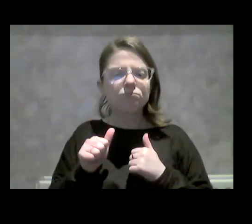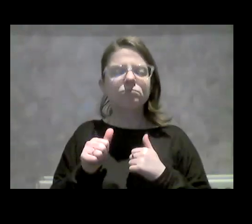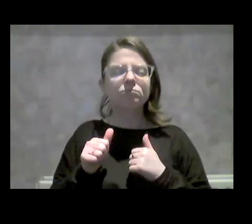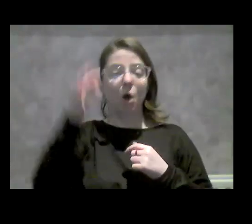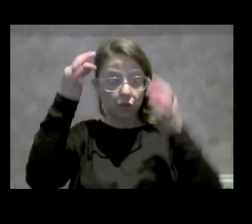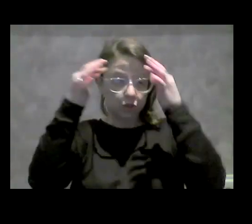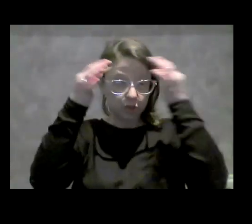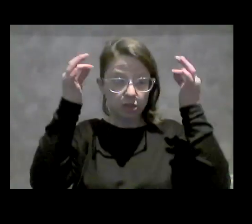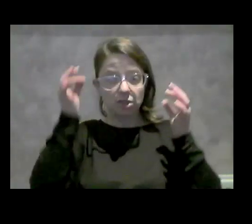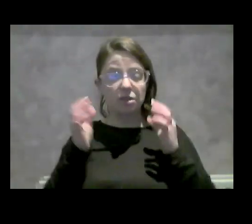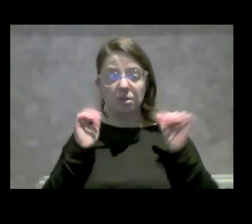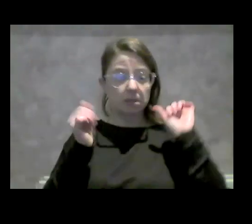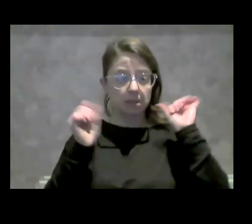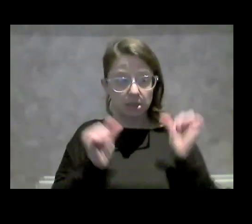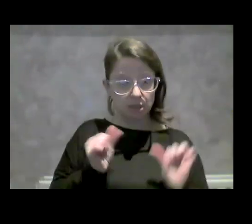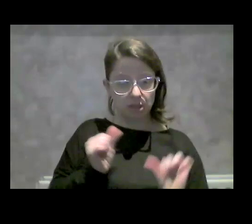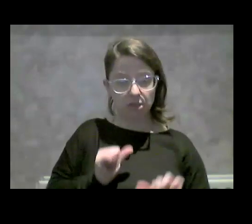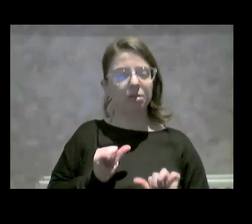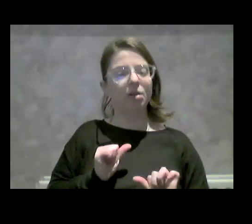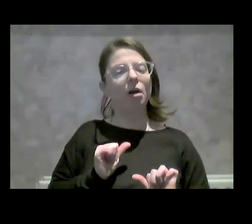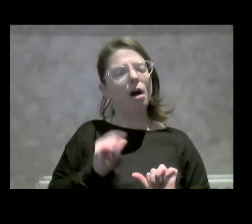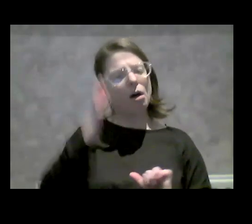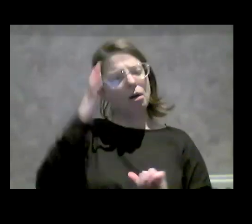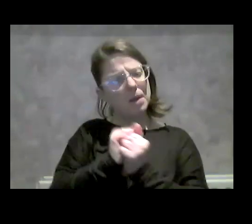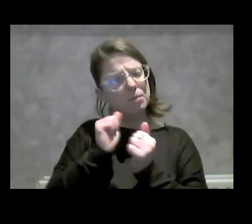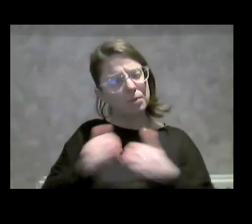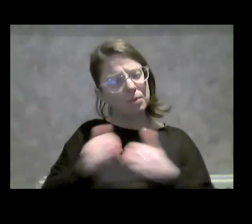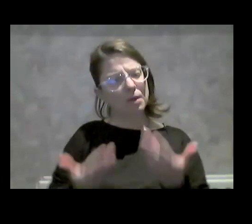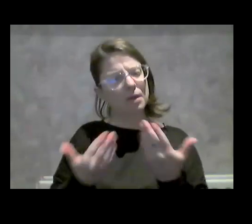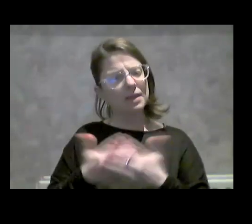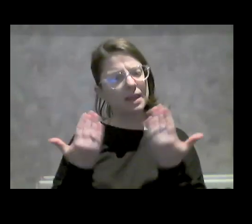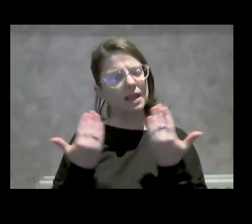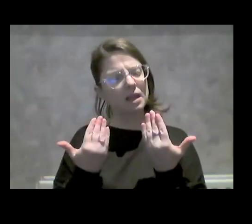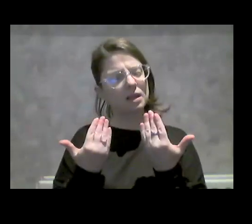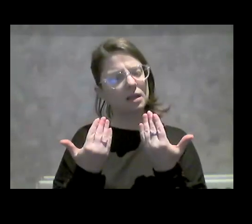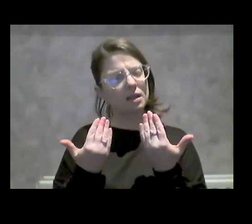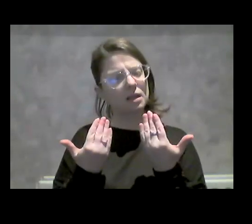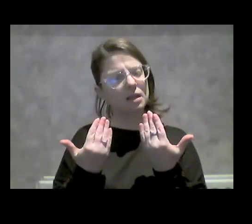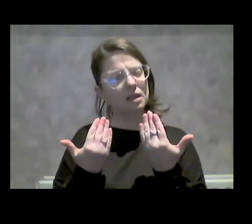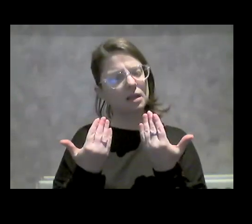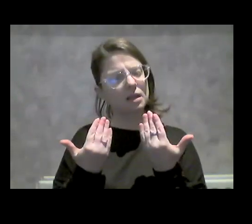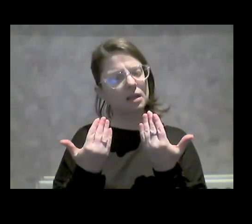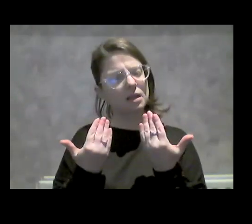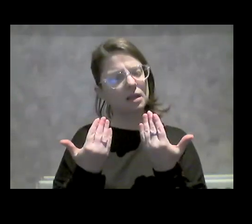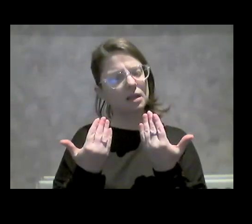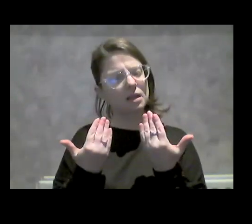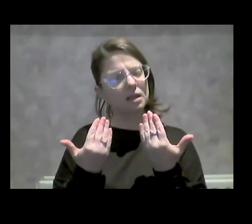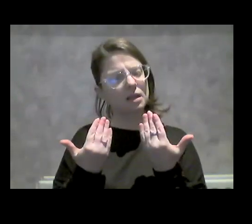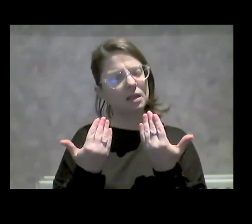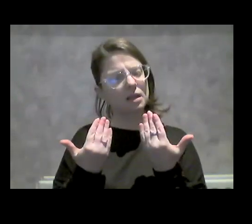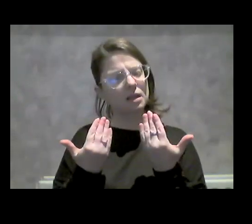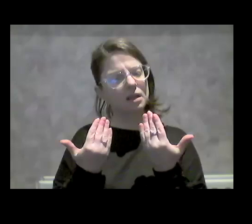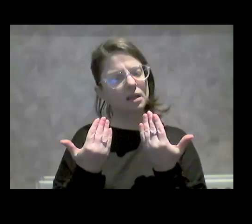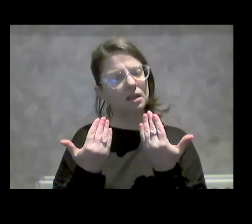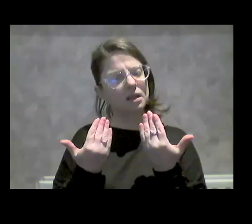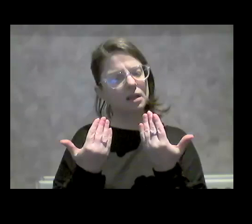curve, operate remembering birthdays with scalpel, careful not to damage grafted tree memories, draw out